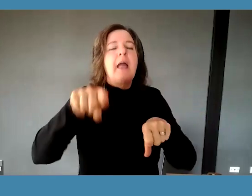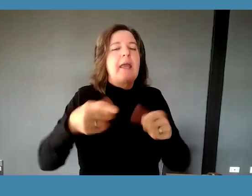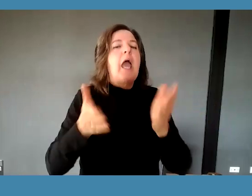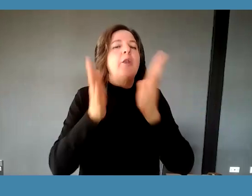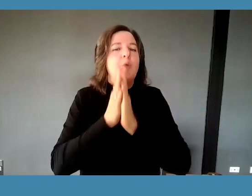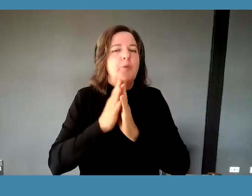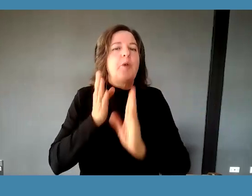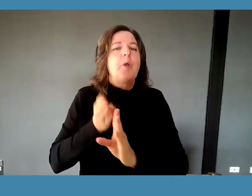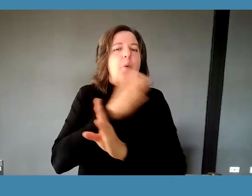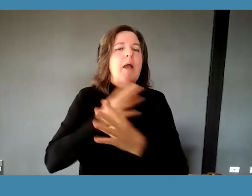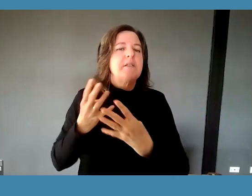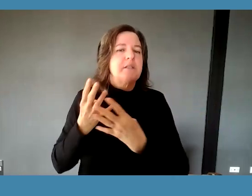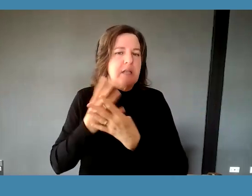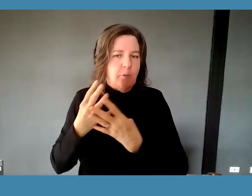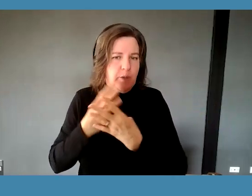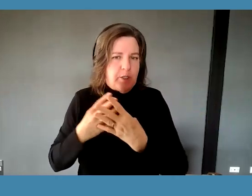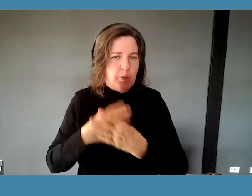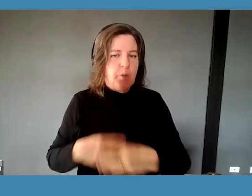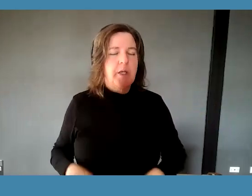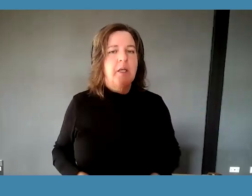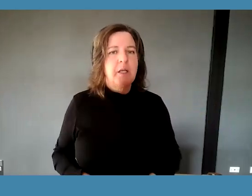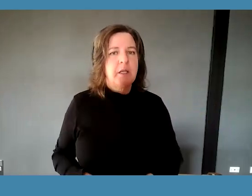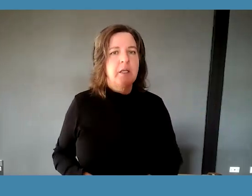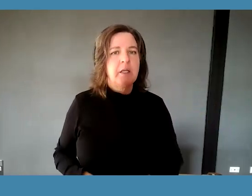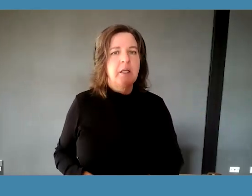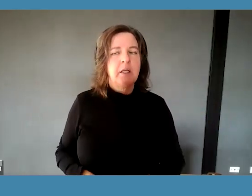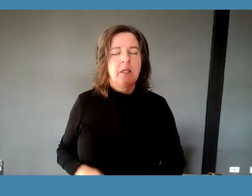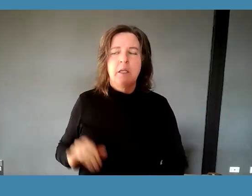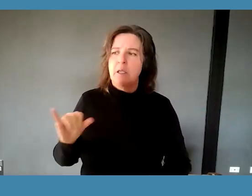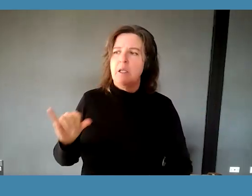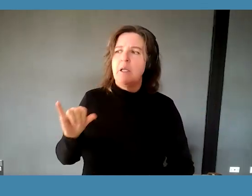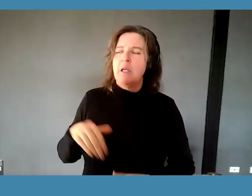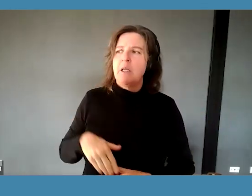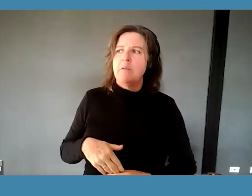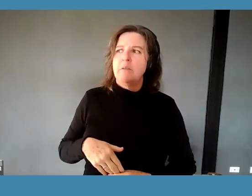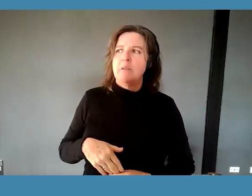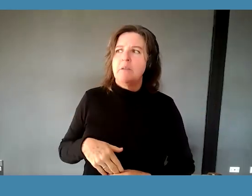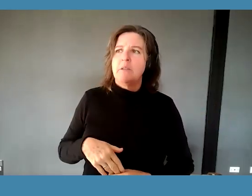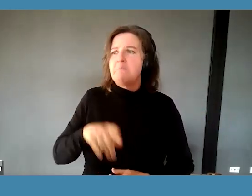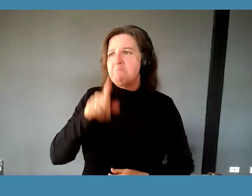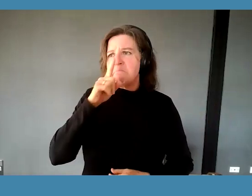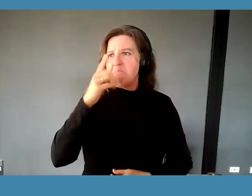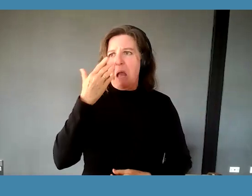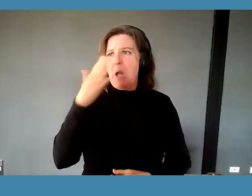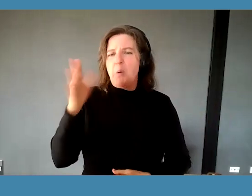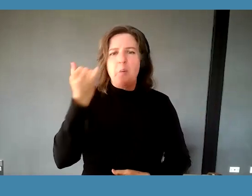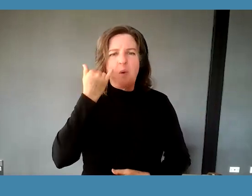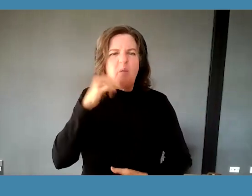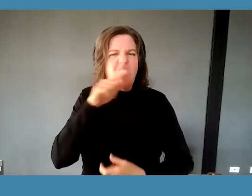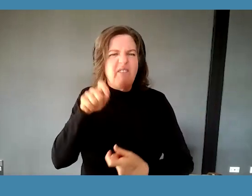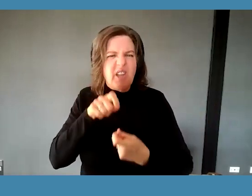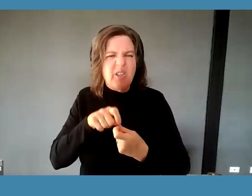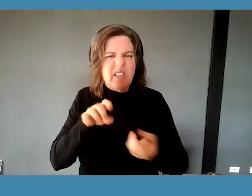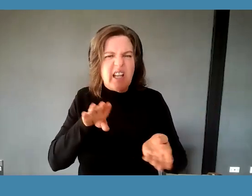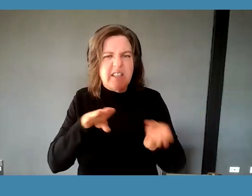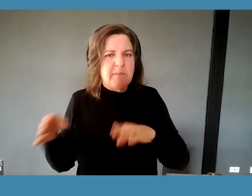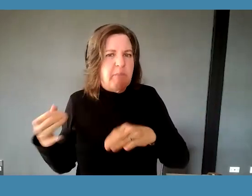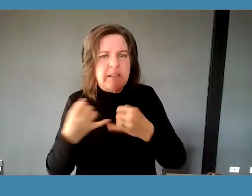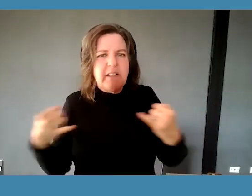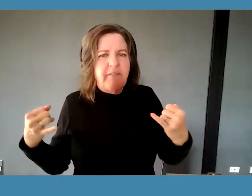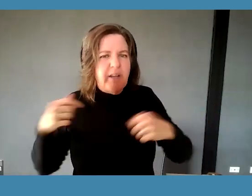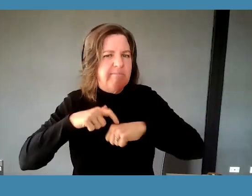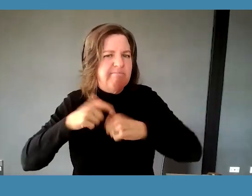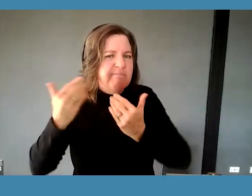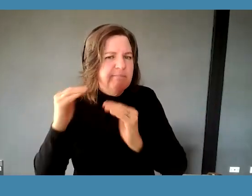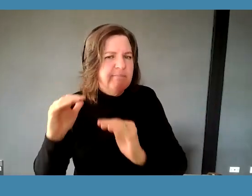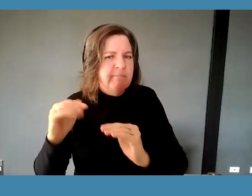rescreen? That's not, I don't know if there's a specific deadline.